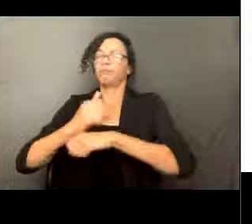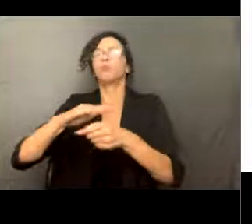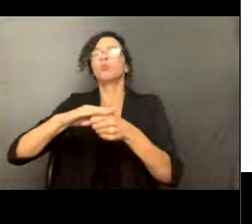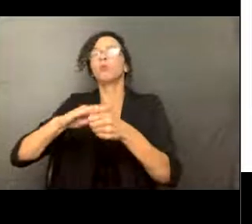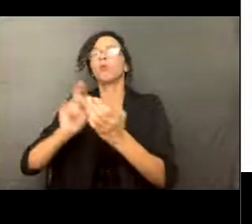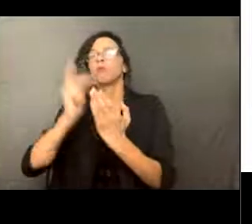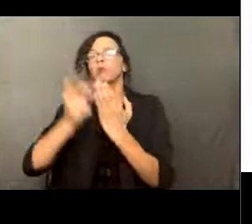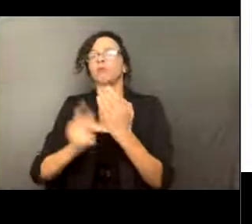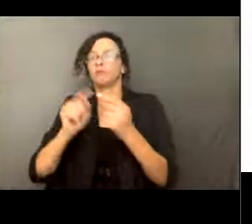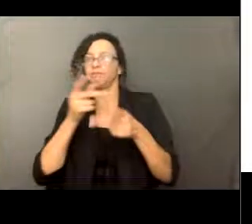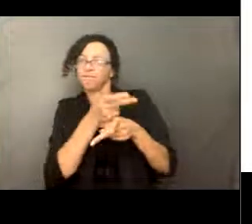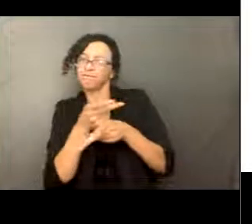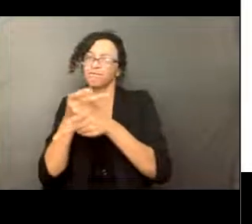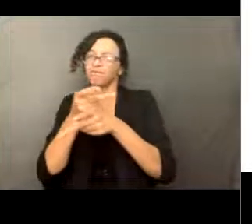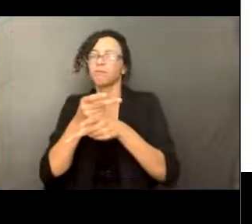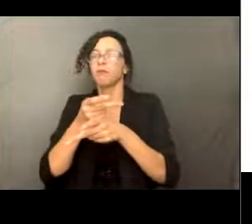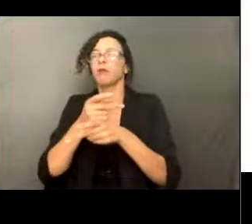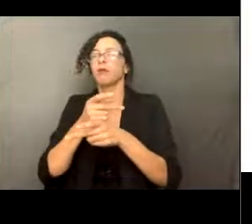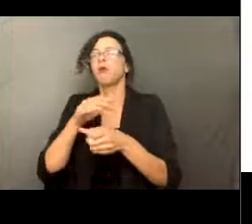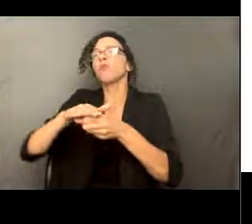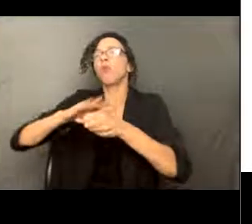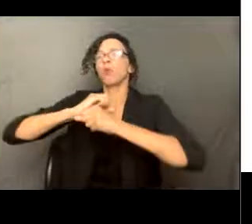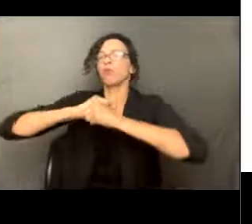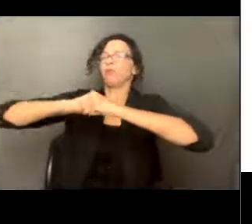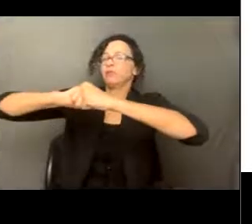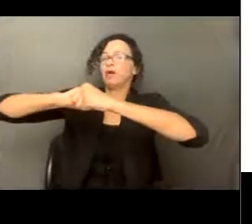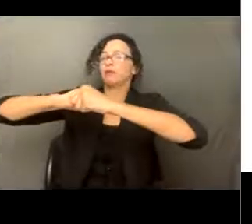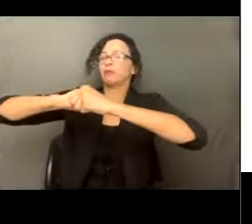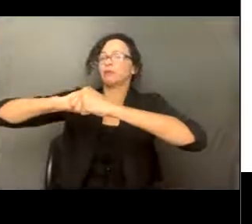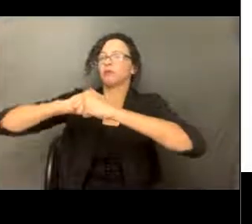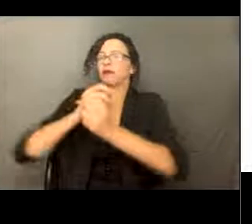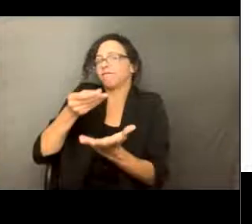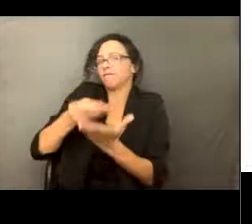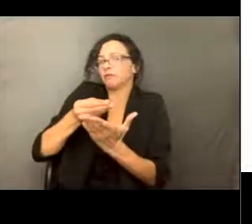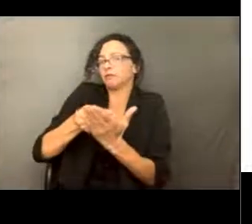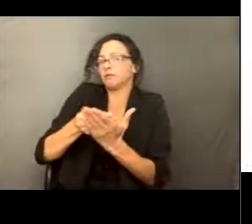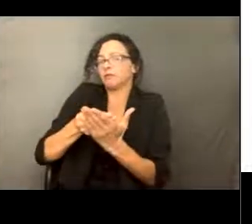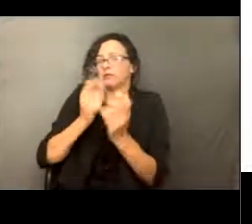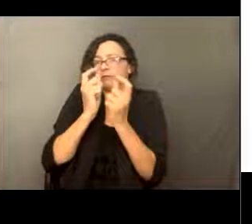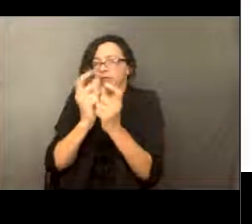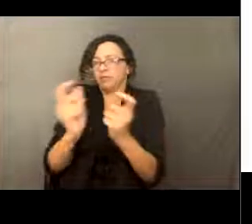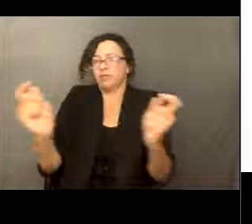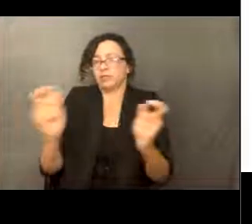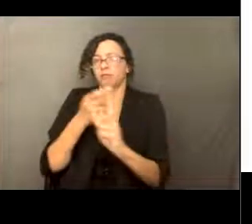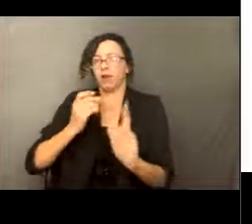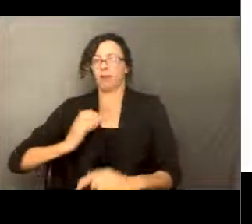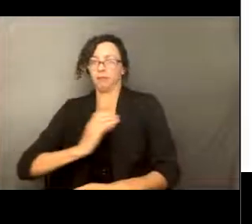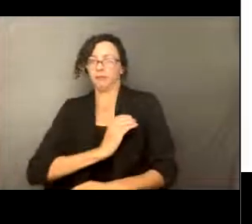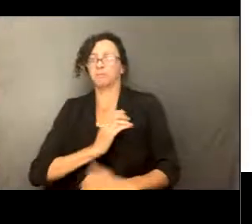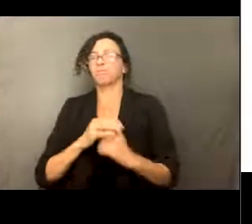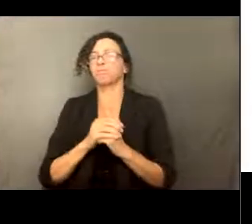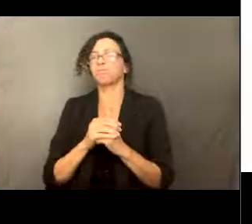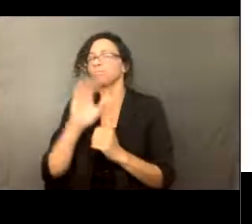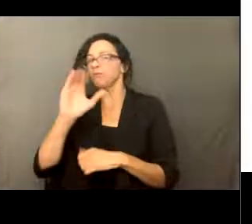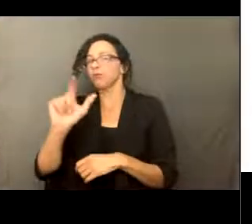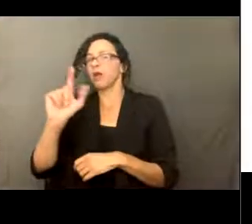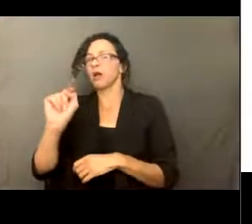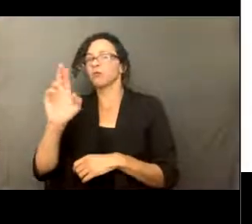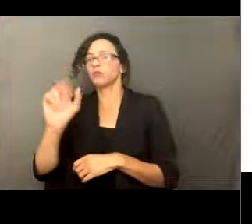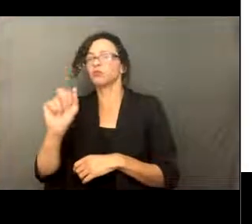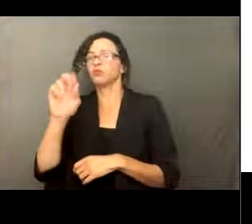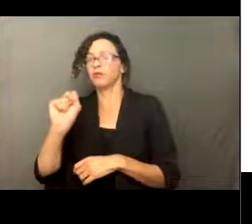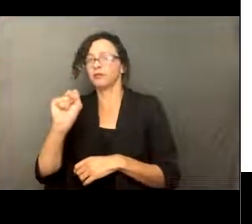PROTECT funds to be administered by the Commission. Caltrans has been working to develop a funding plan for PROTECT